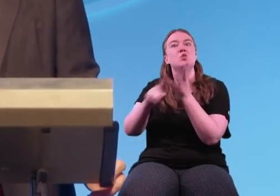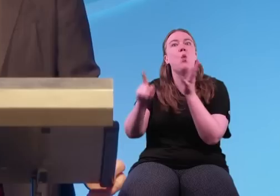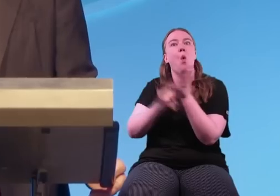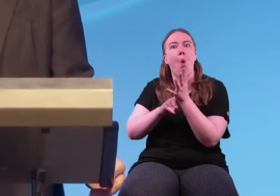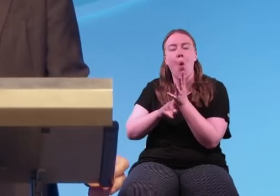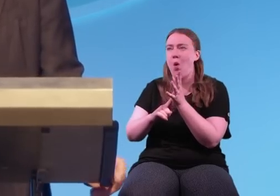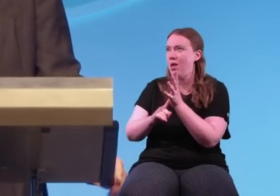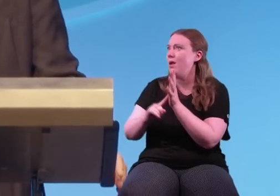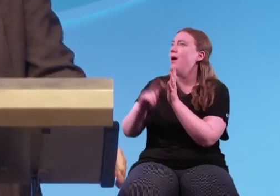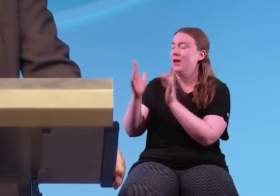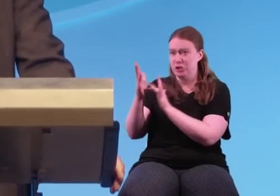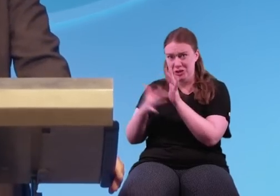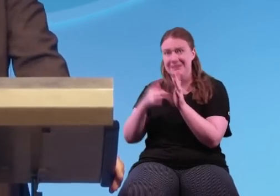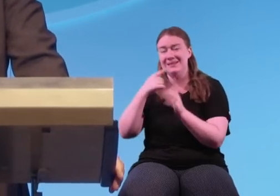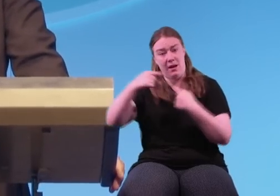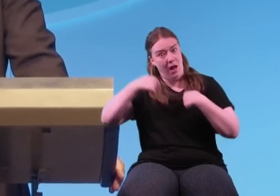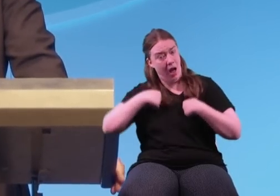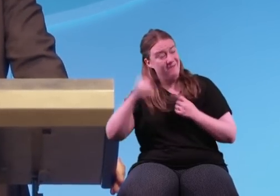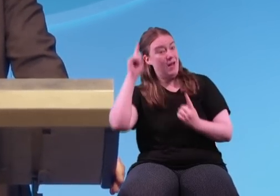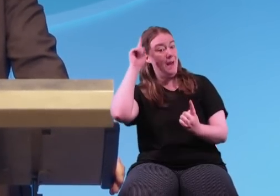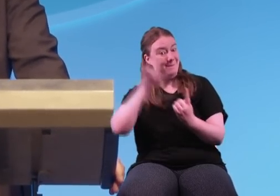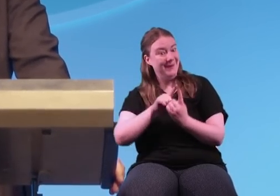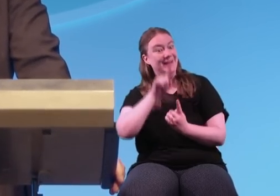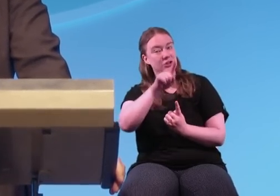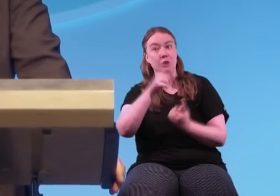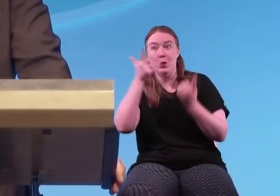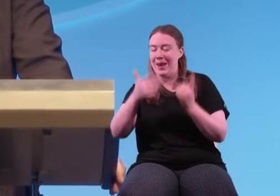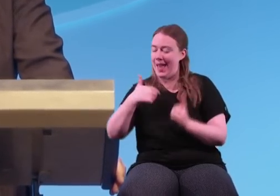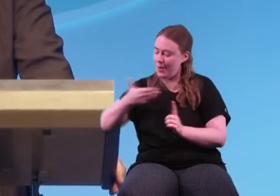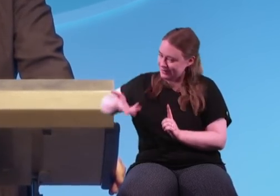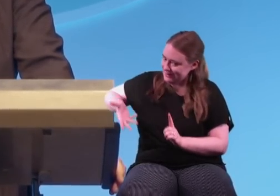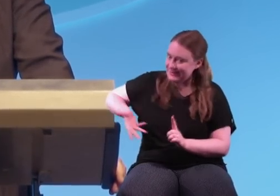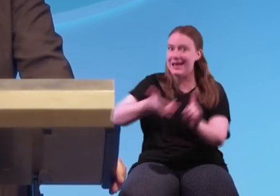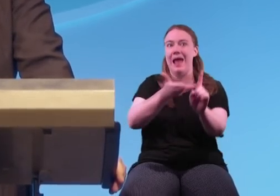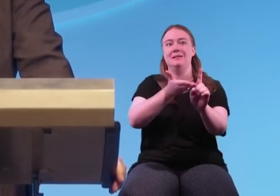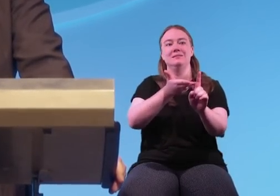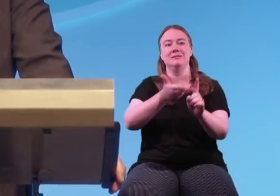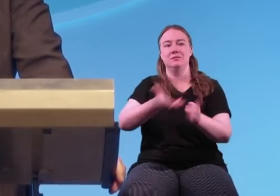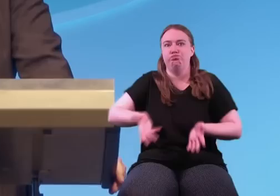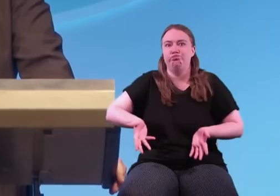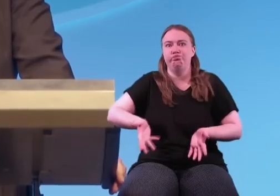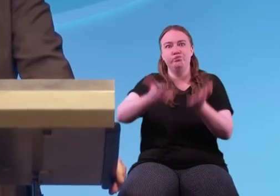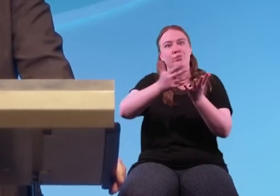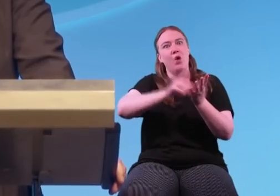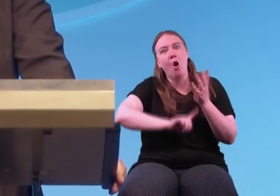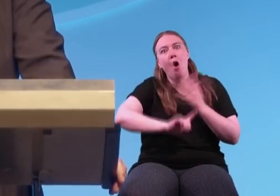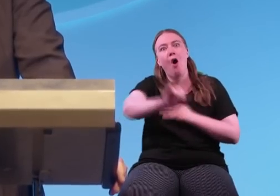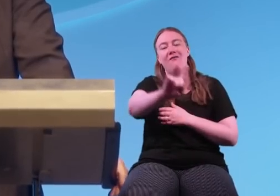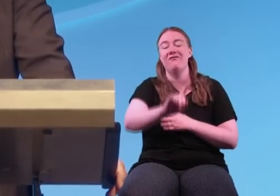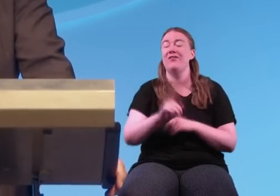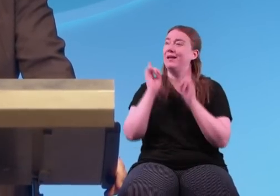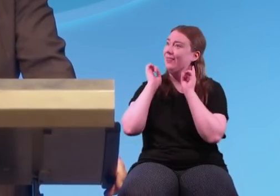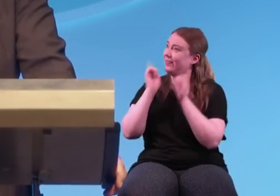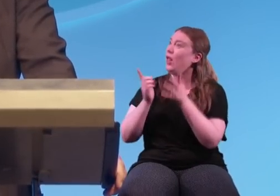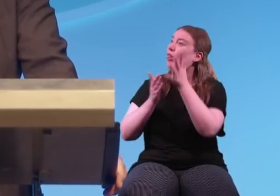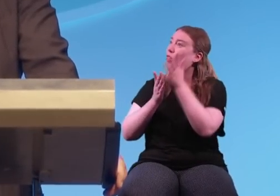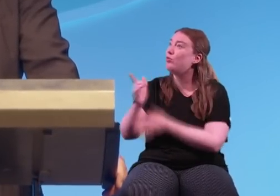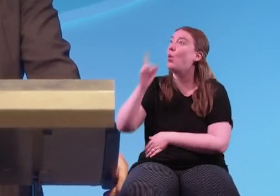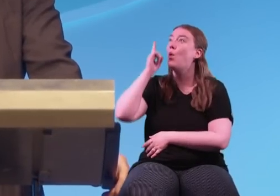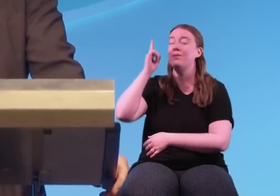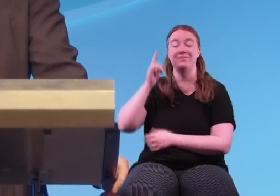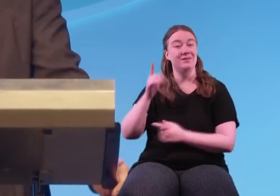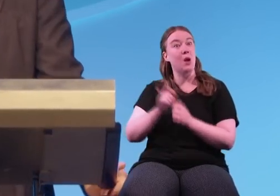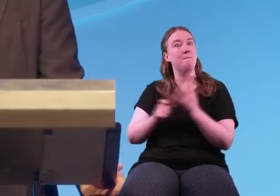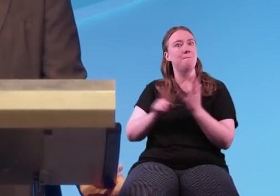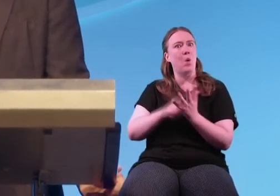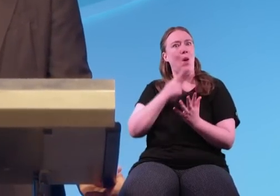you, and I am sending you. And so he says, and this is by the will of God. By